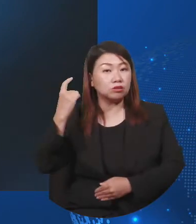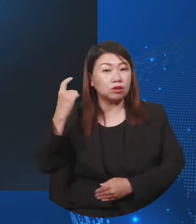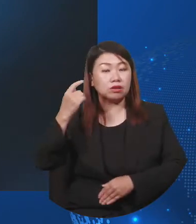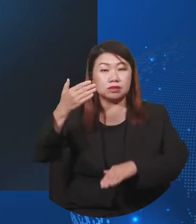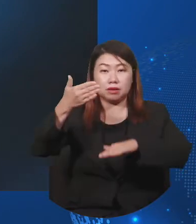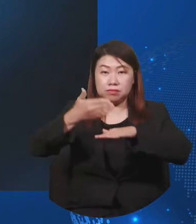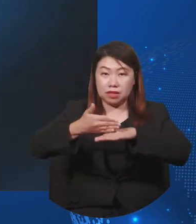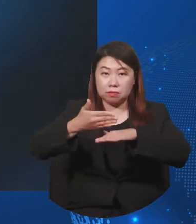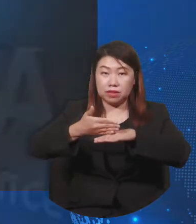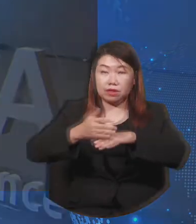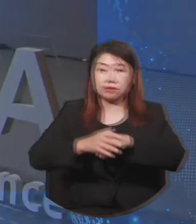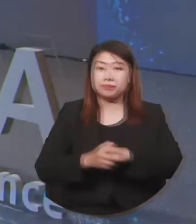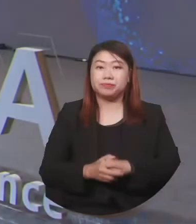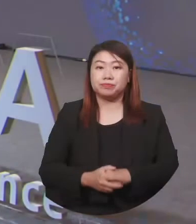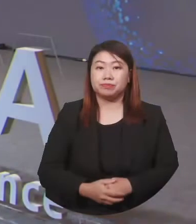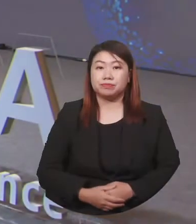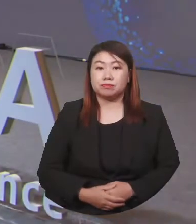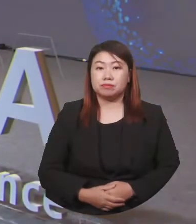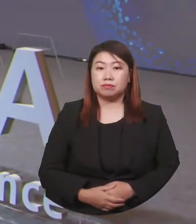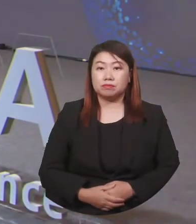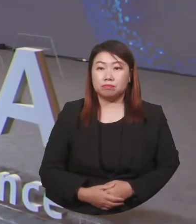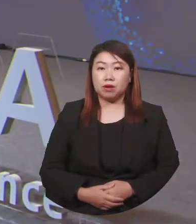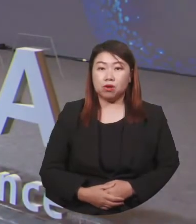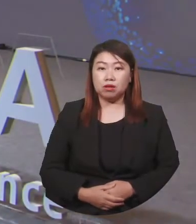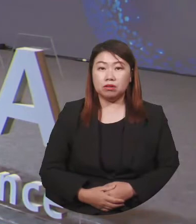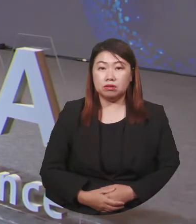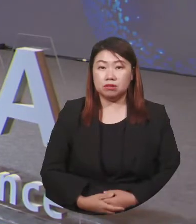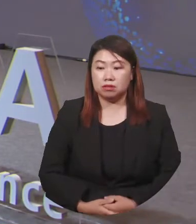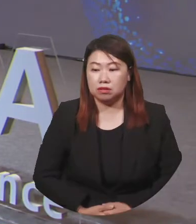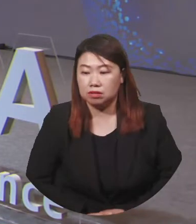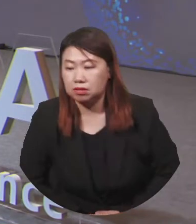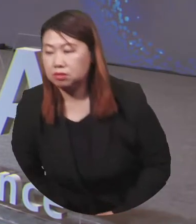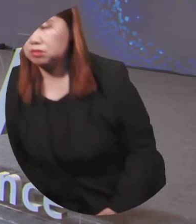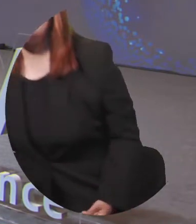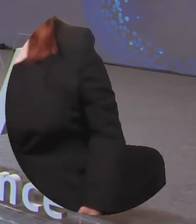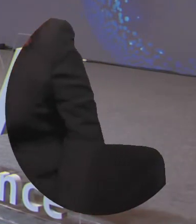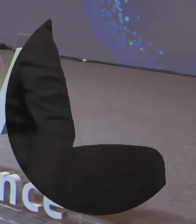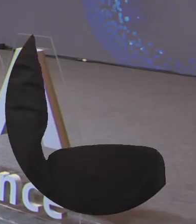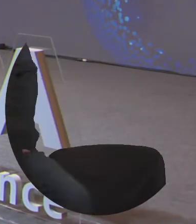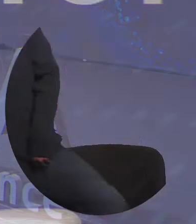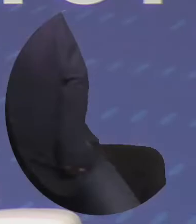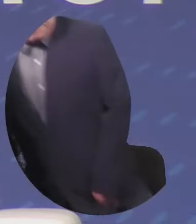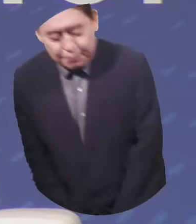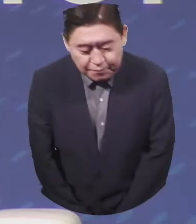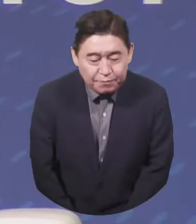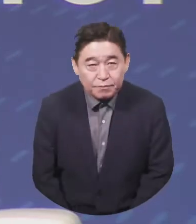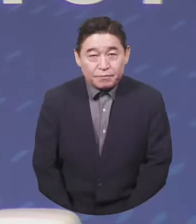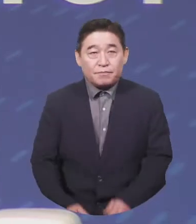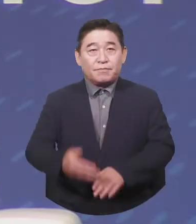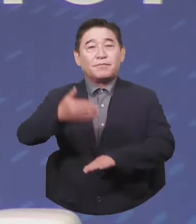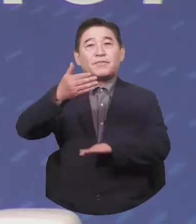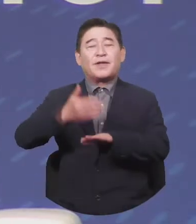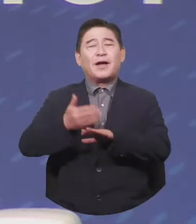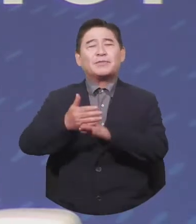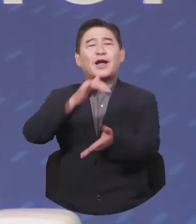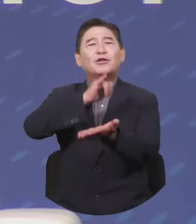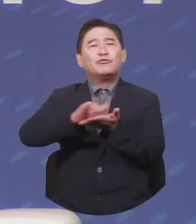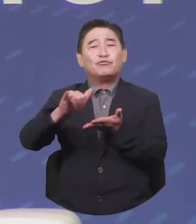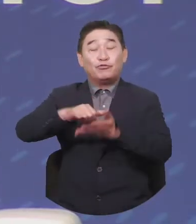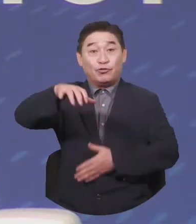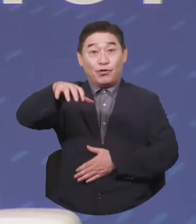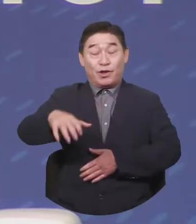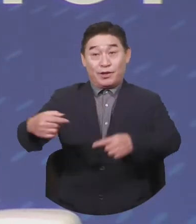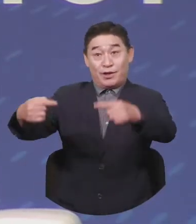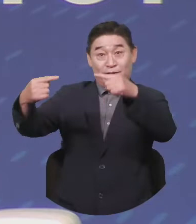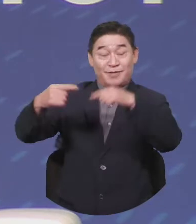Thank you. I really appreciate, even though you're now in New York. So the Grace Wang just